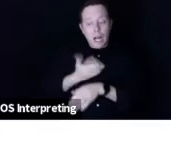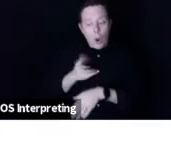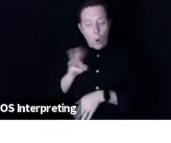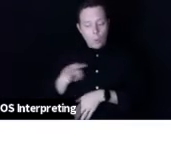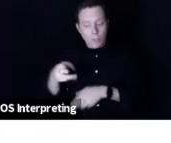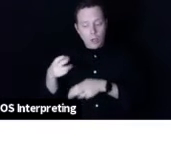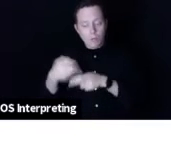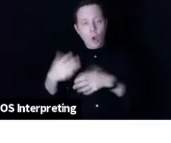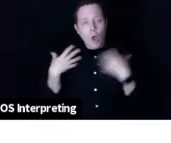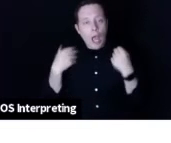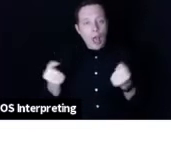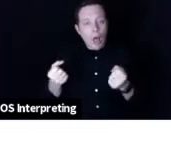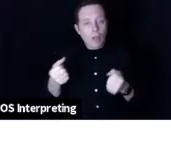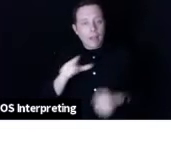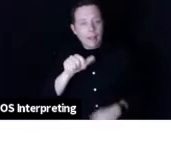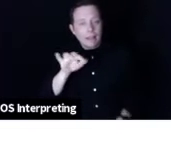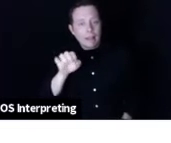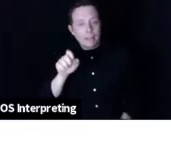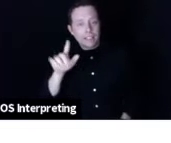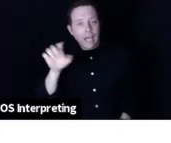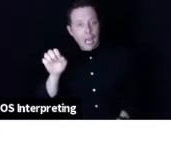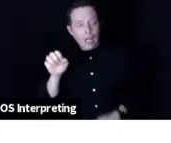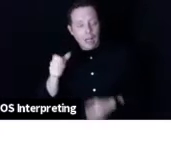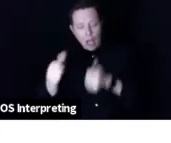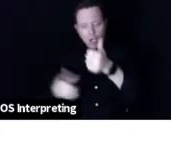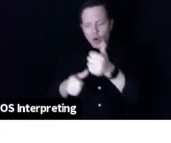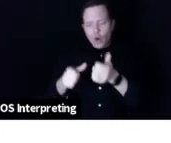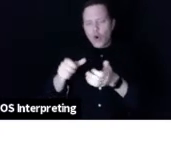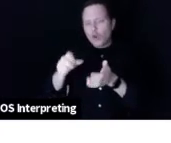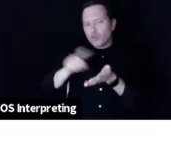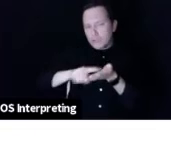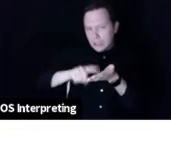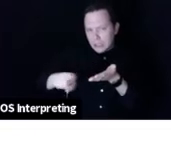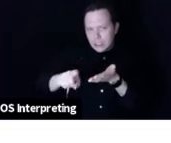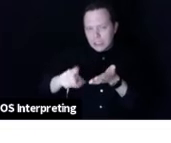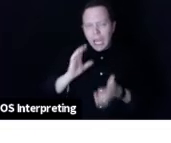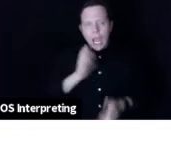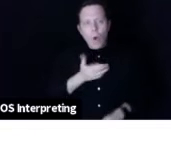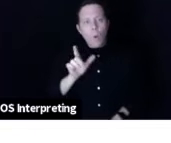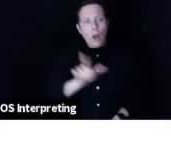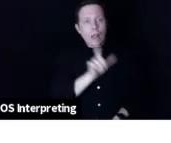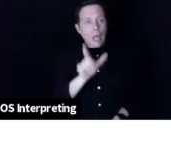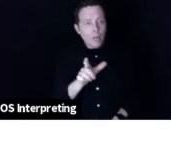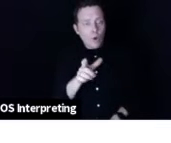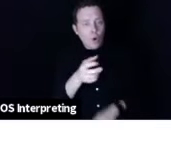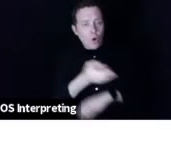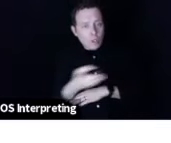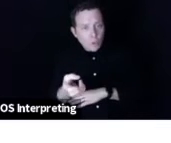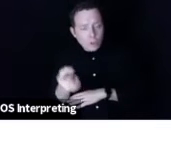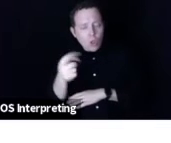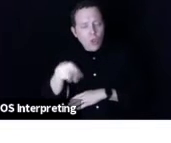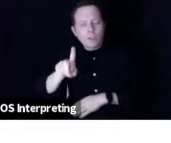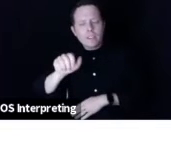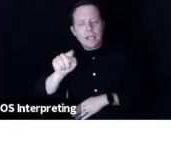under Research. Our resources, the library resources, are databases that are paid for